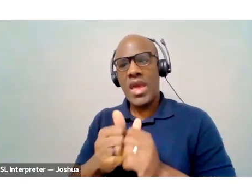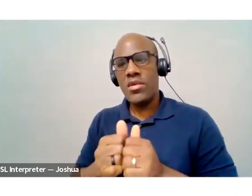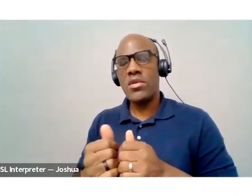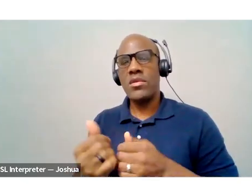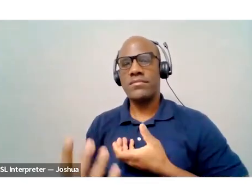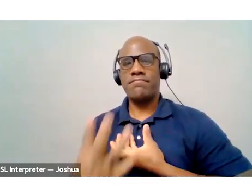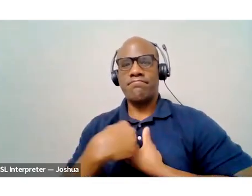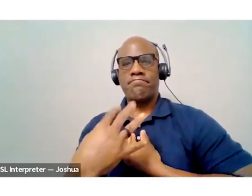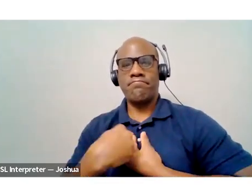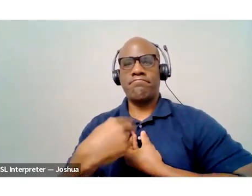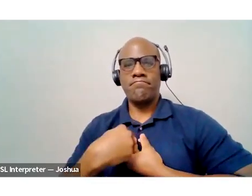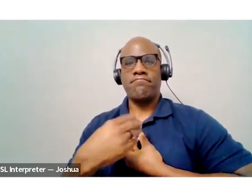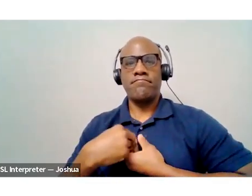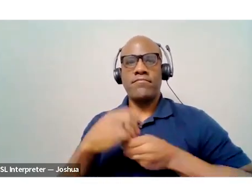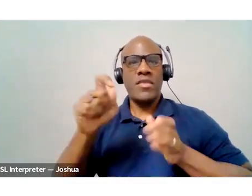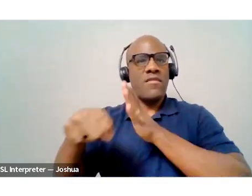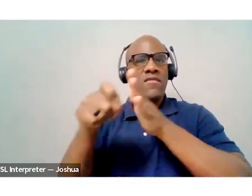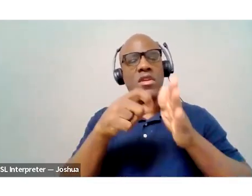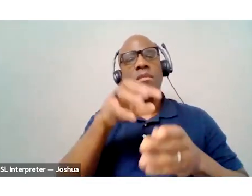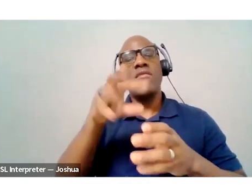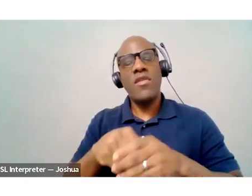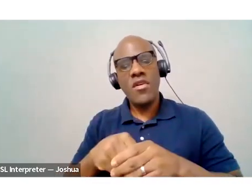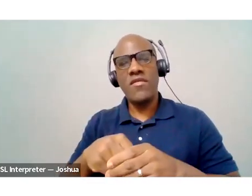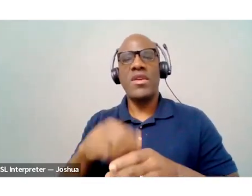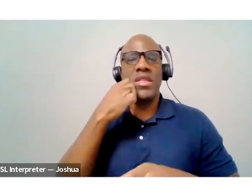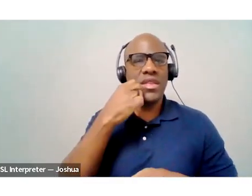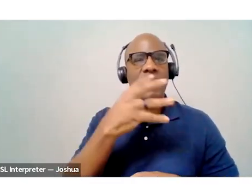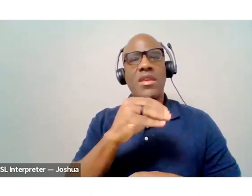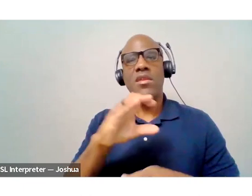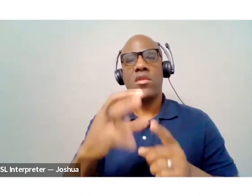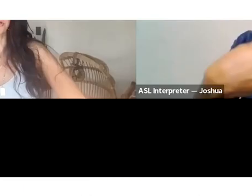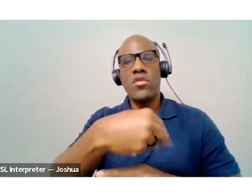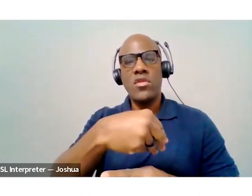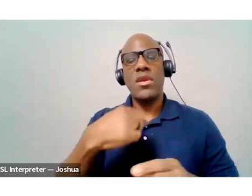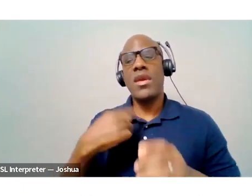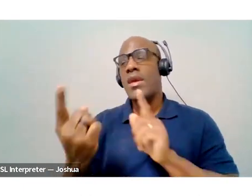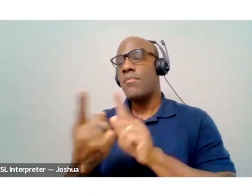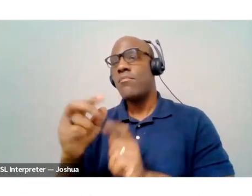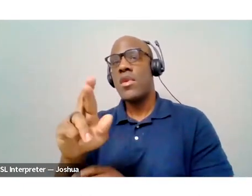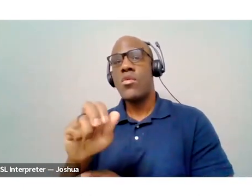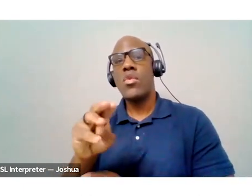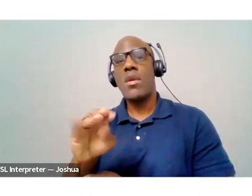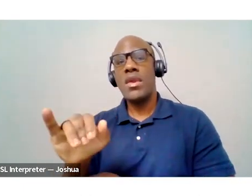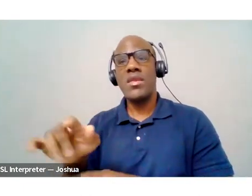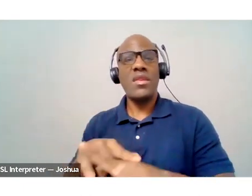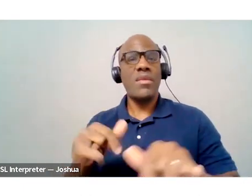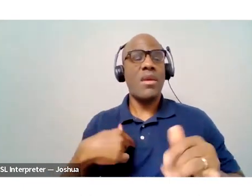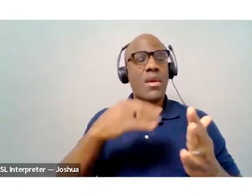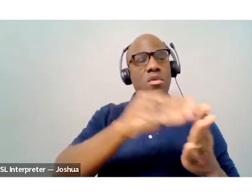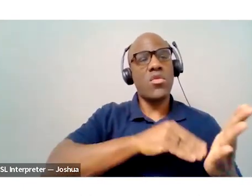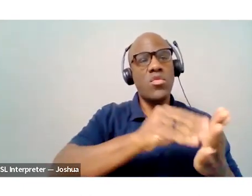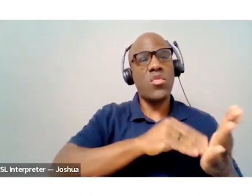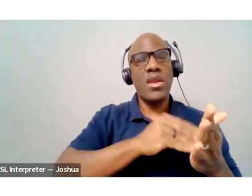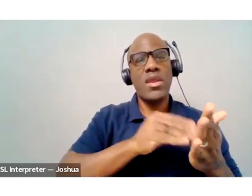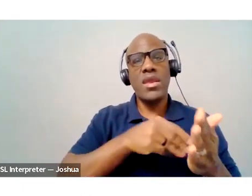culture. And when I met Rami, I actually was writing a report for Pop Culture Collaborative called Huck in Hollywood, exploring